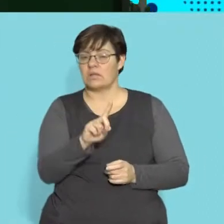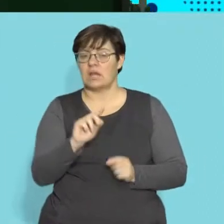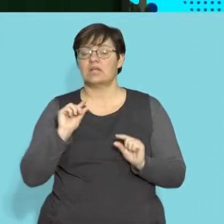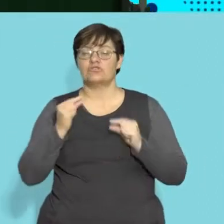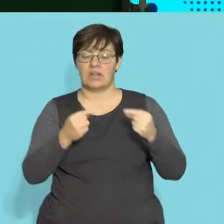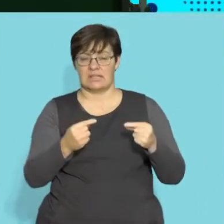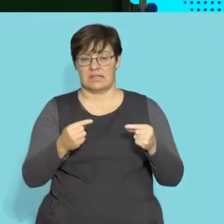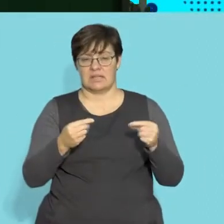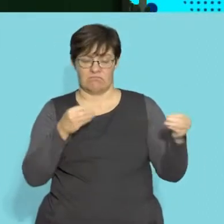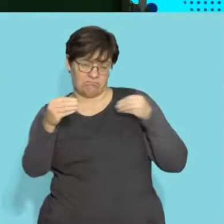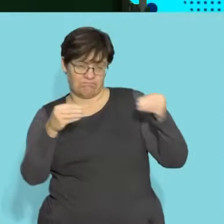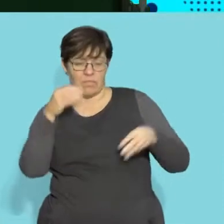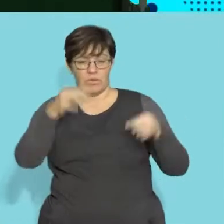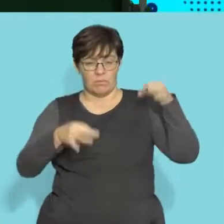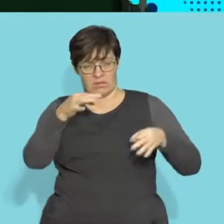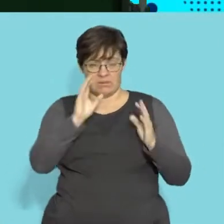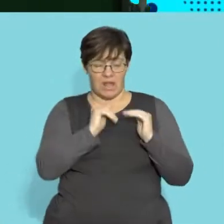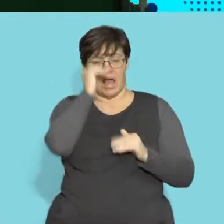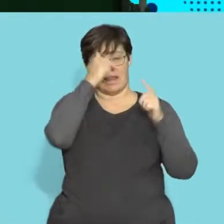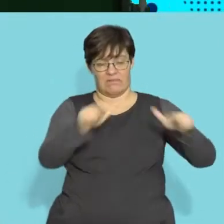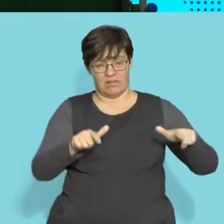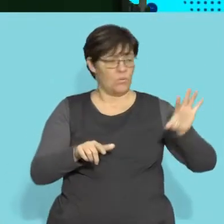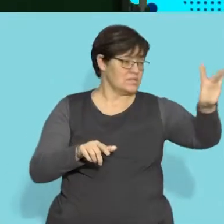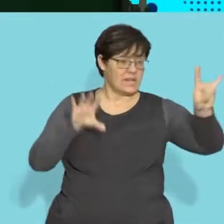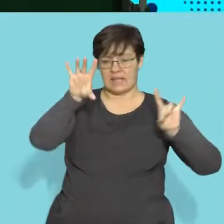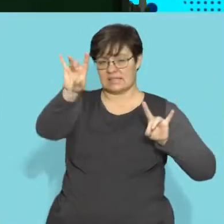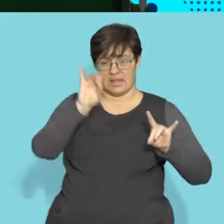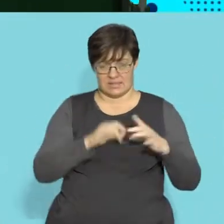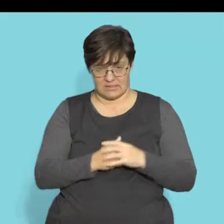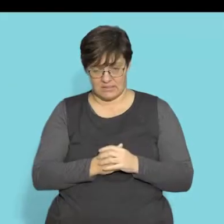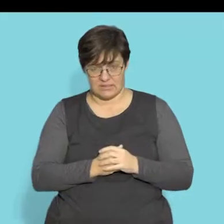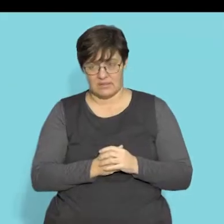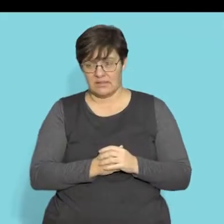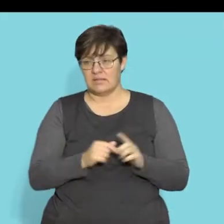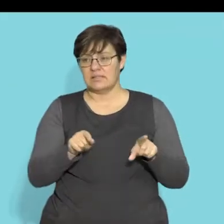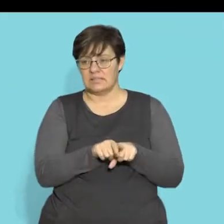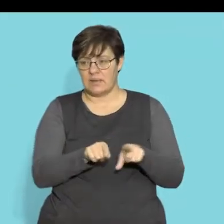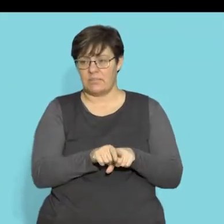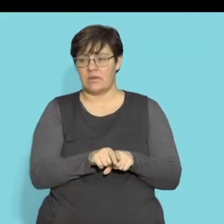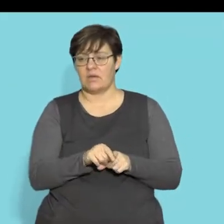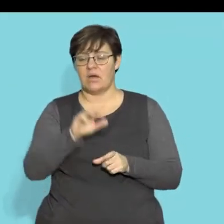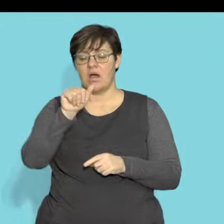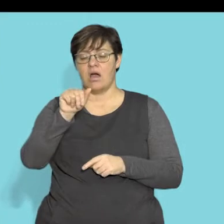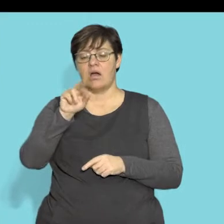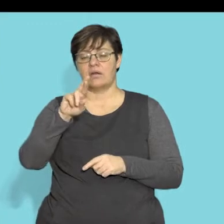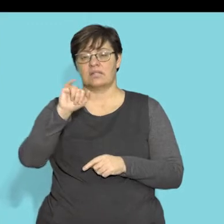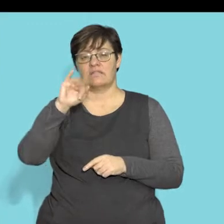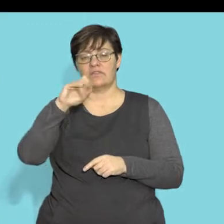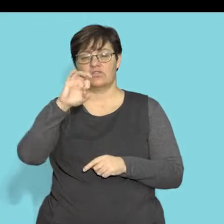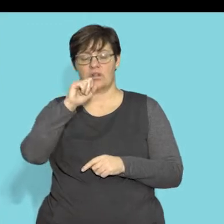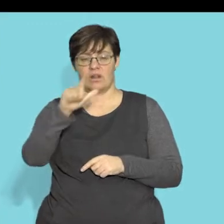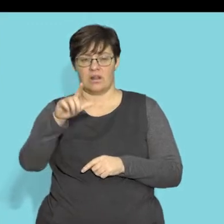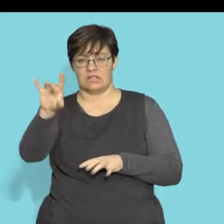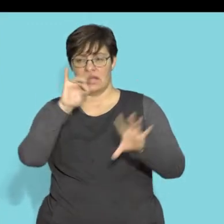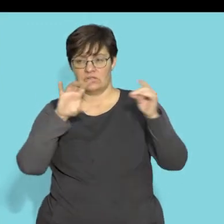genetic engineering at a very high level, where we're selecting characteristics, also referred to as artificial selection.